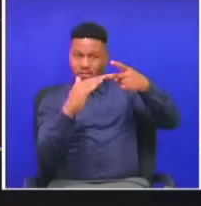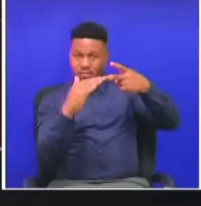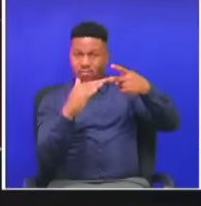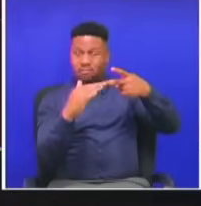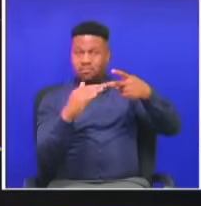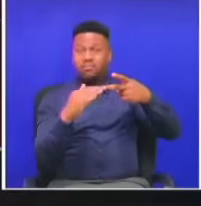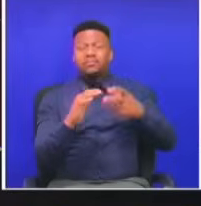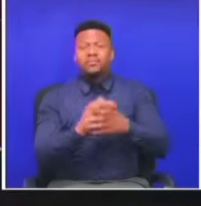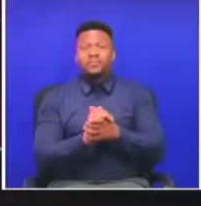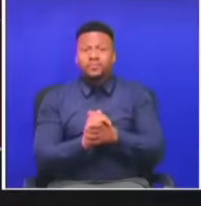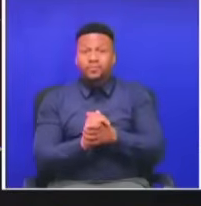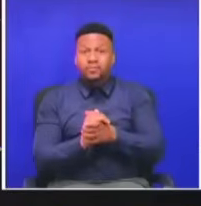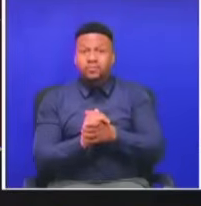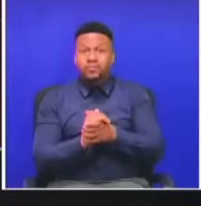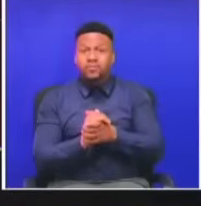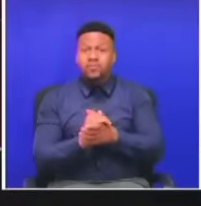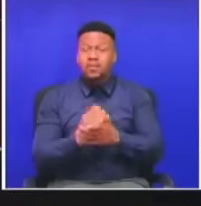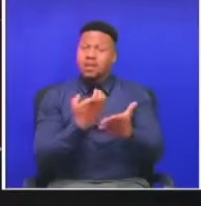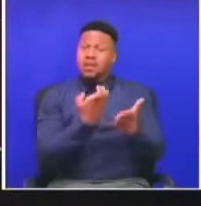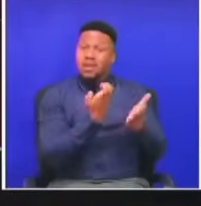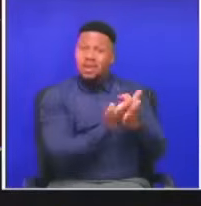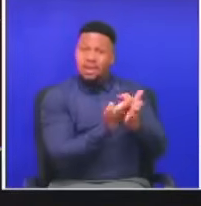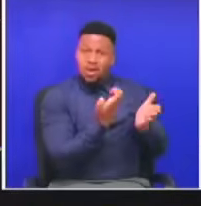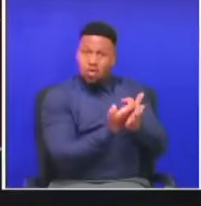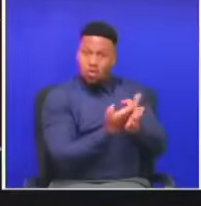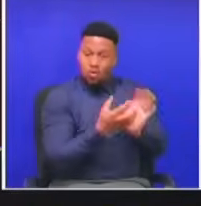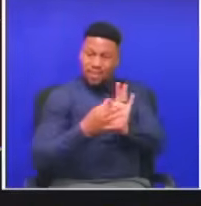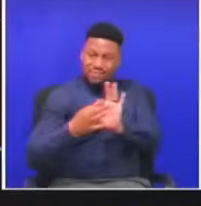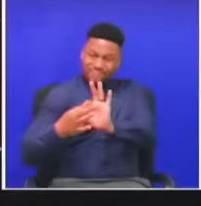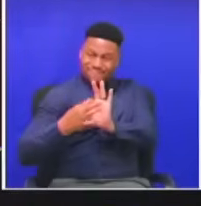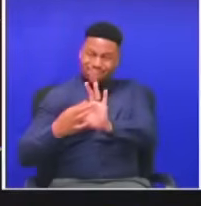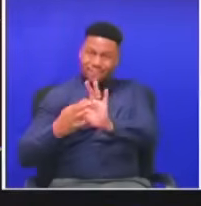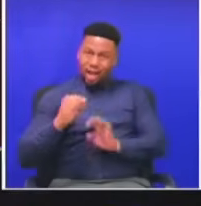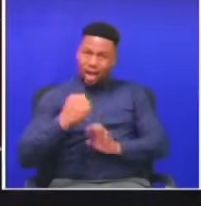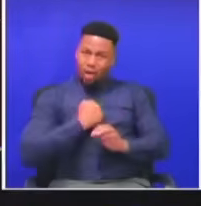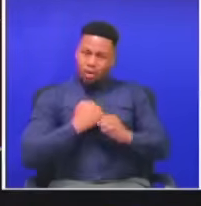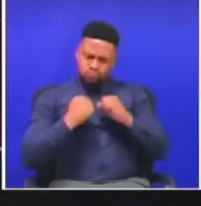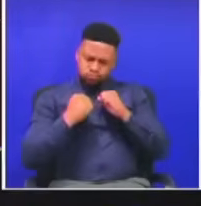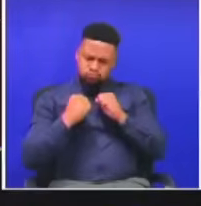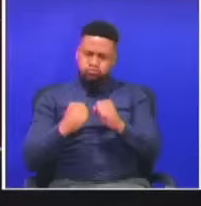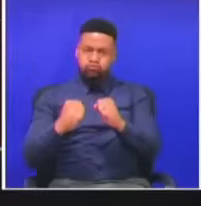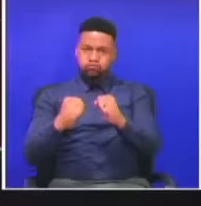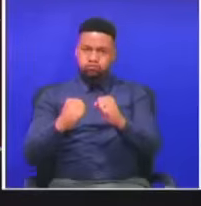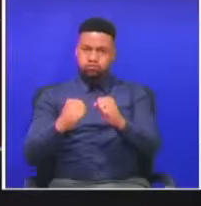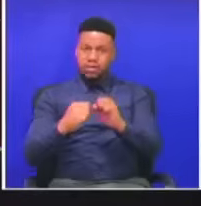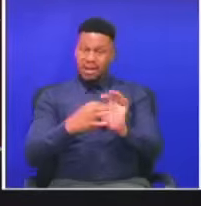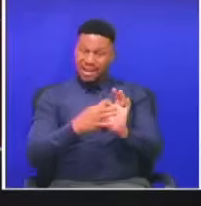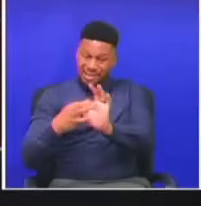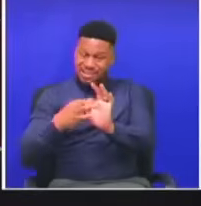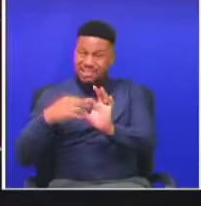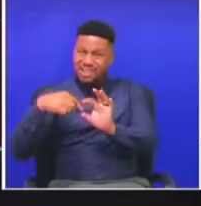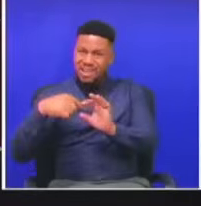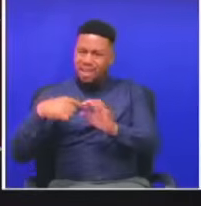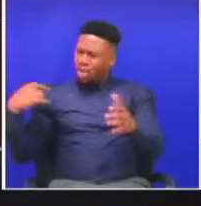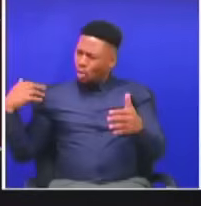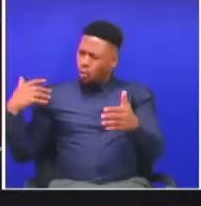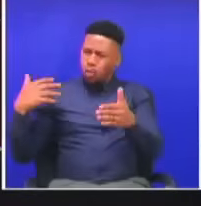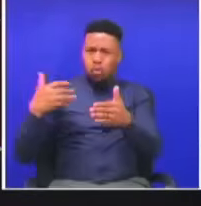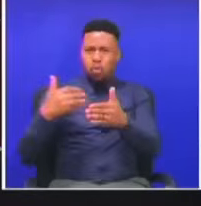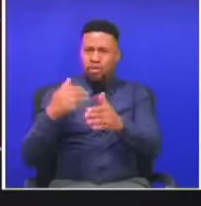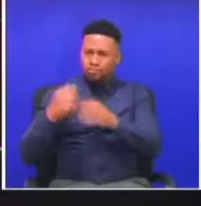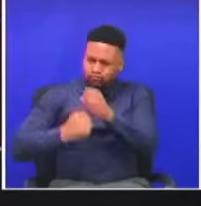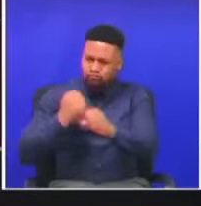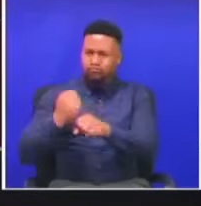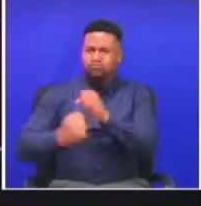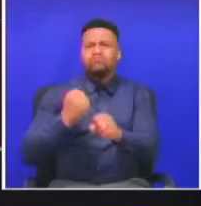Our economic relations are strong, and these relations go back many, many years. Trade